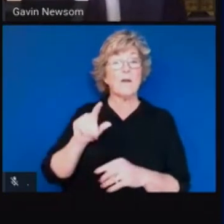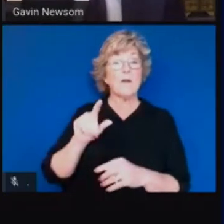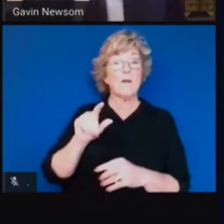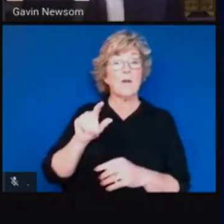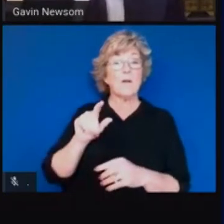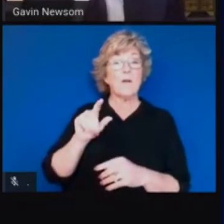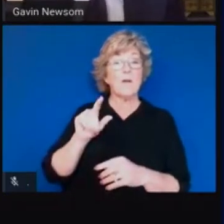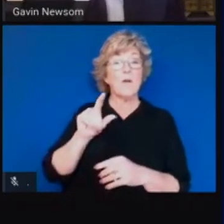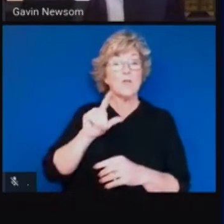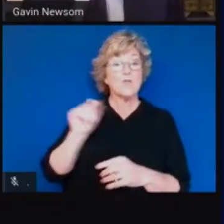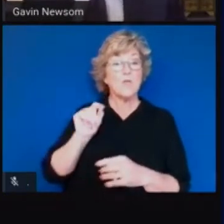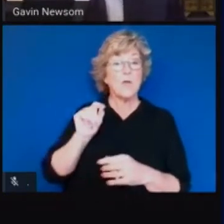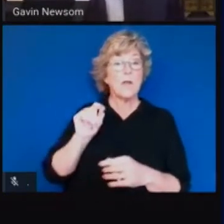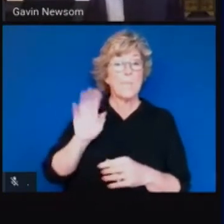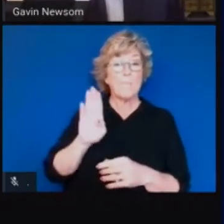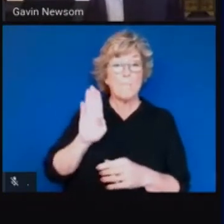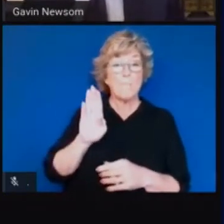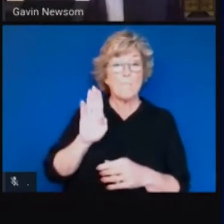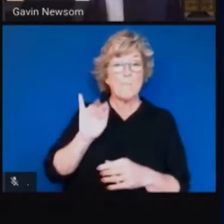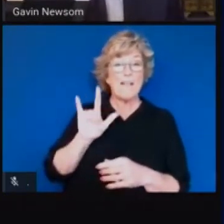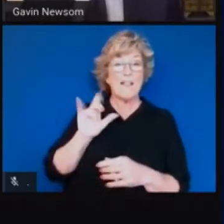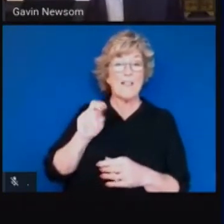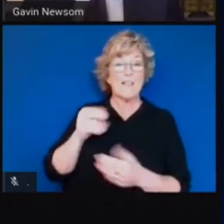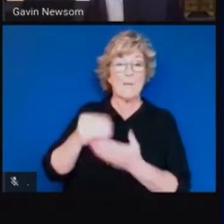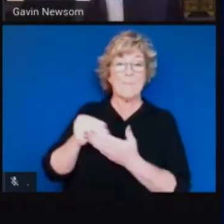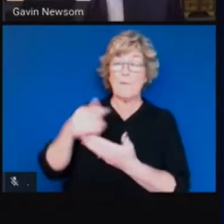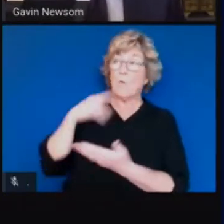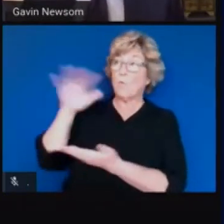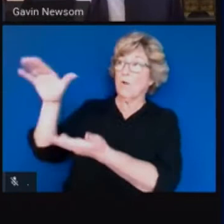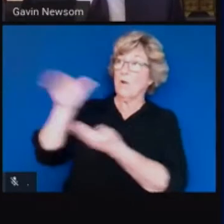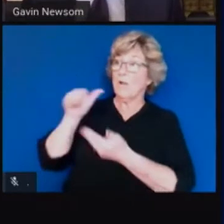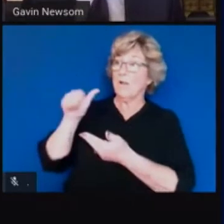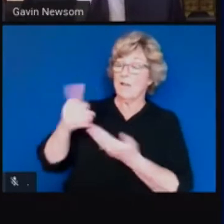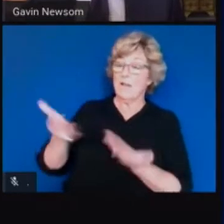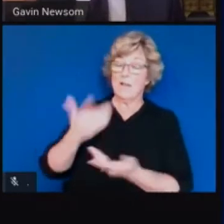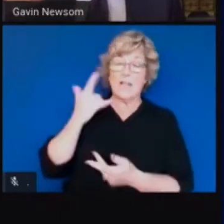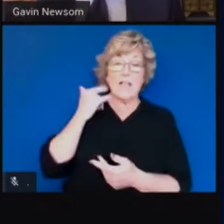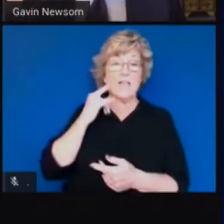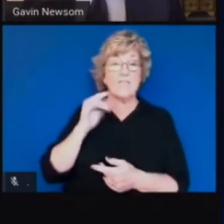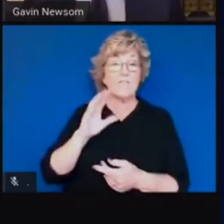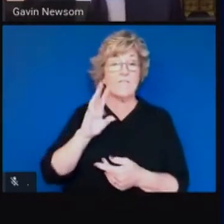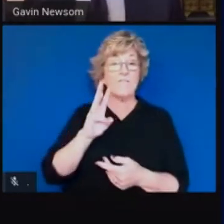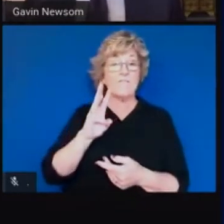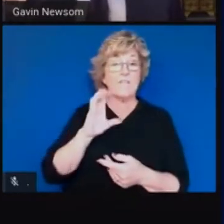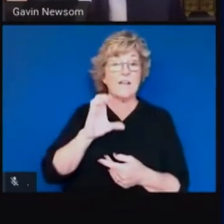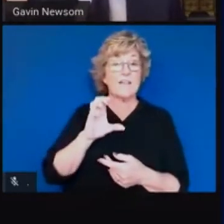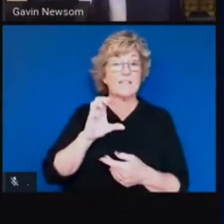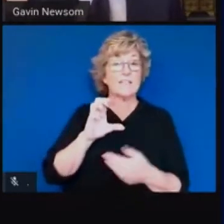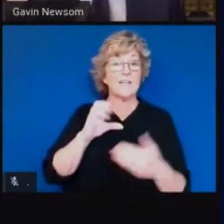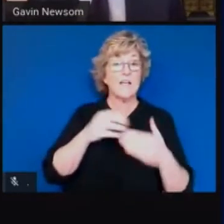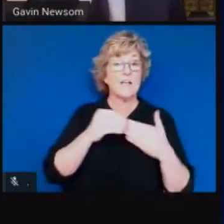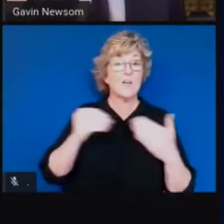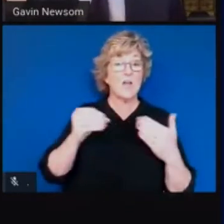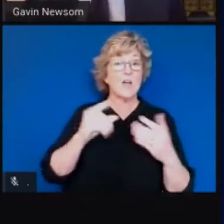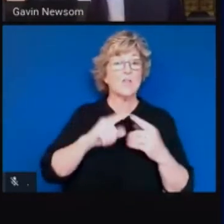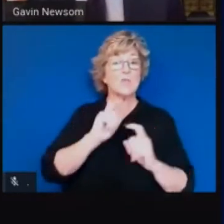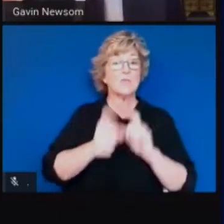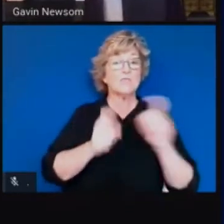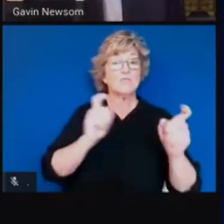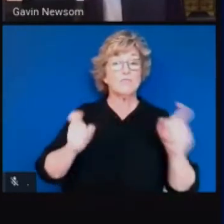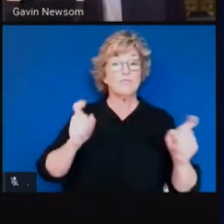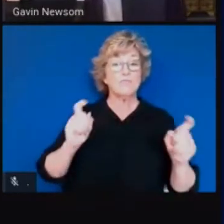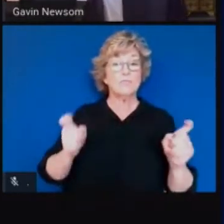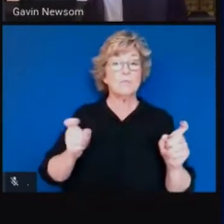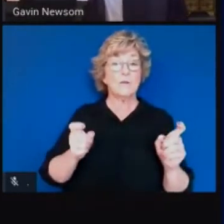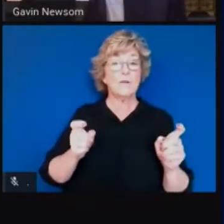that will come into the state of California over that 11-week period. $600 direct checks to help lower-income Californians.